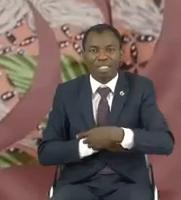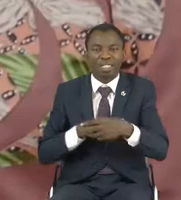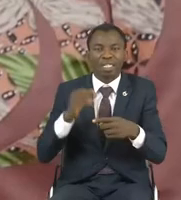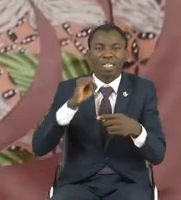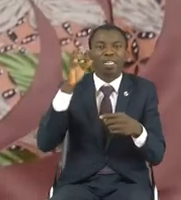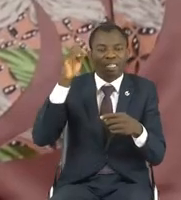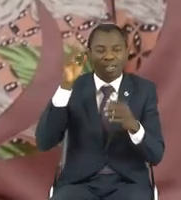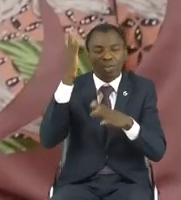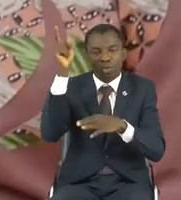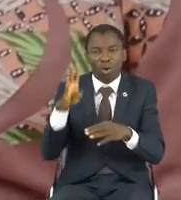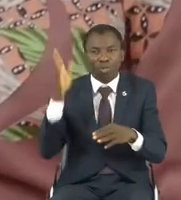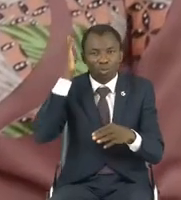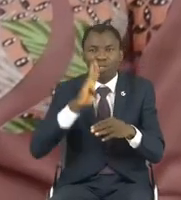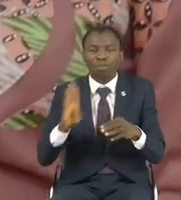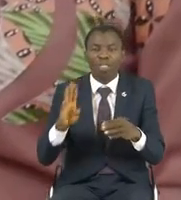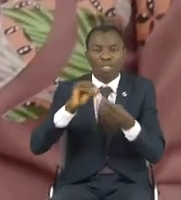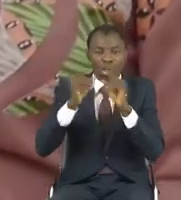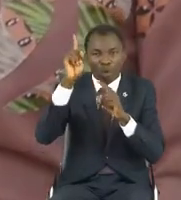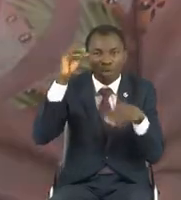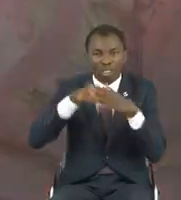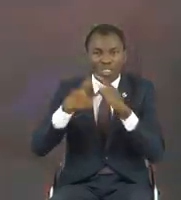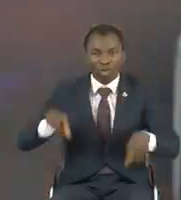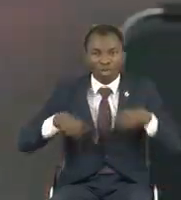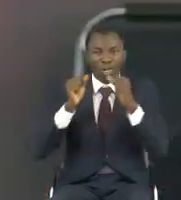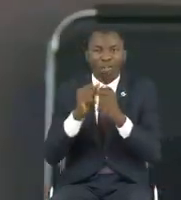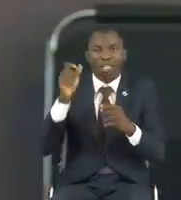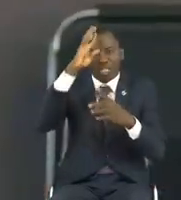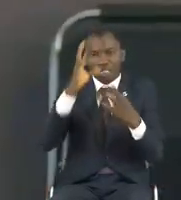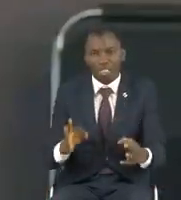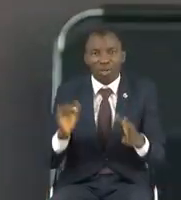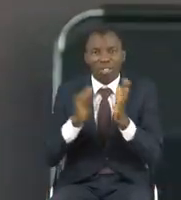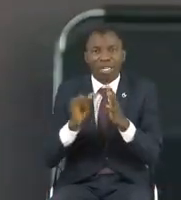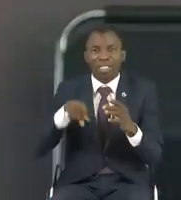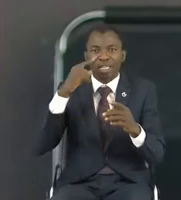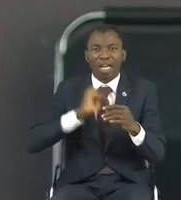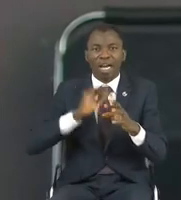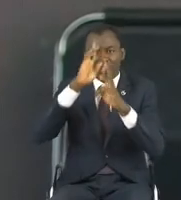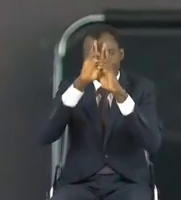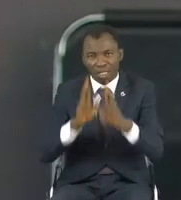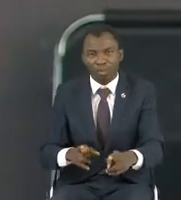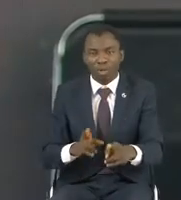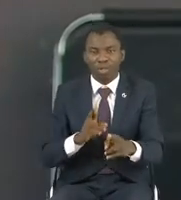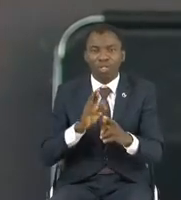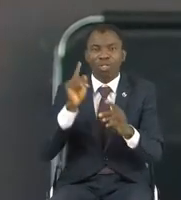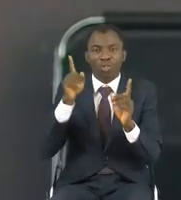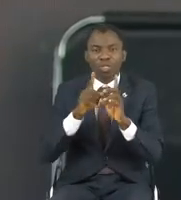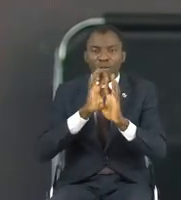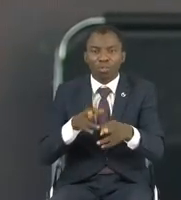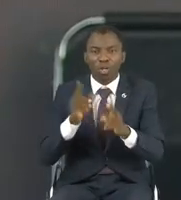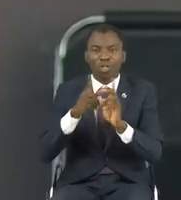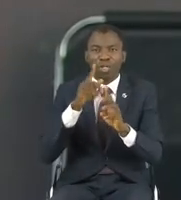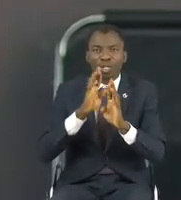A decision that says, I respond to the love of Christ. He died for